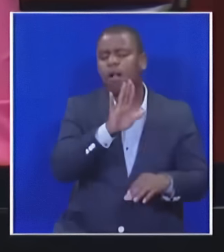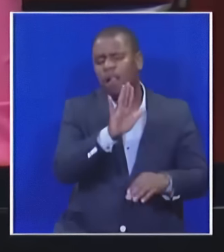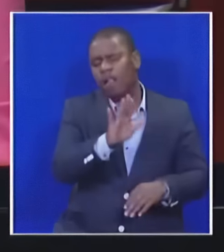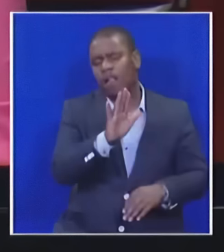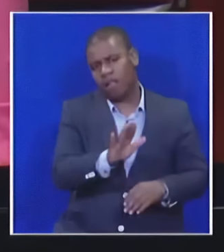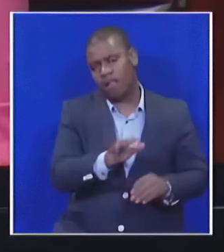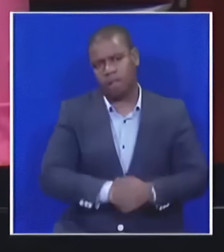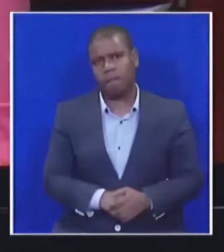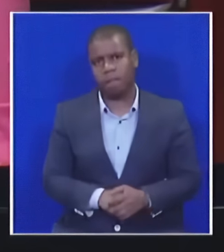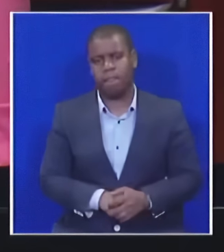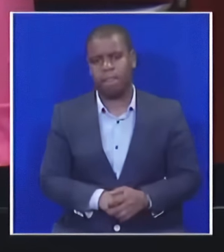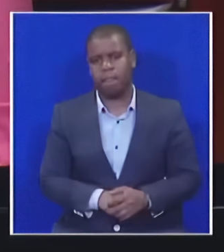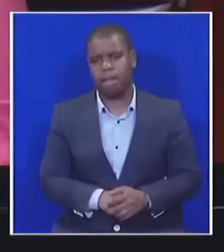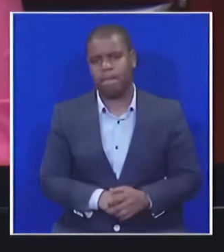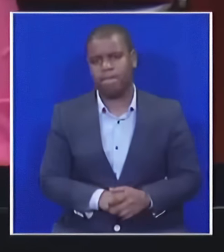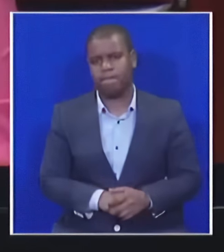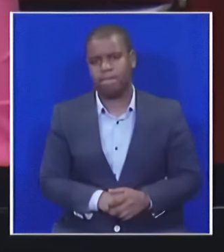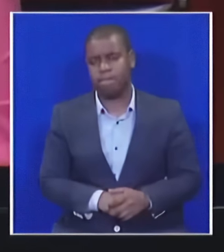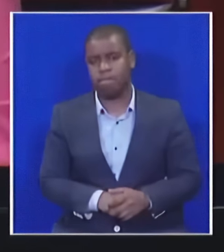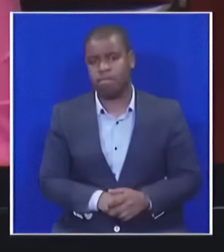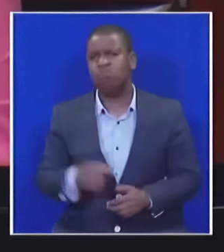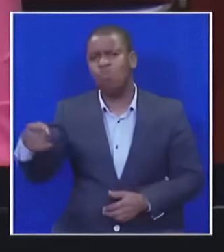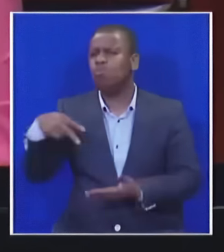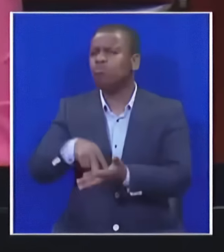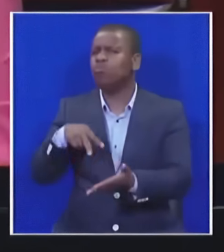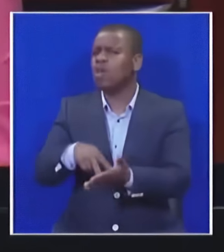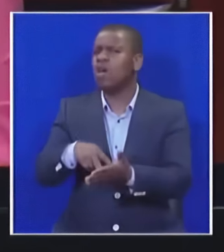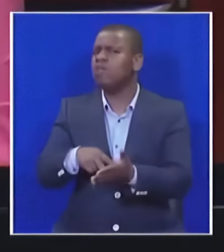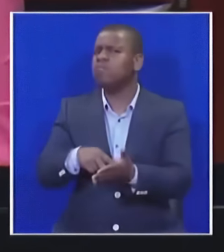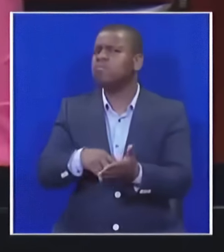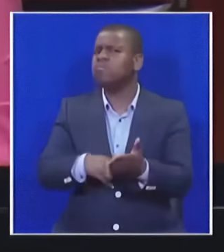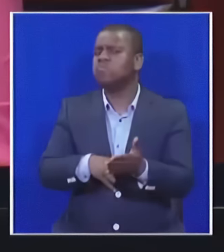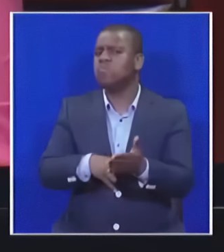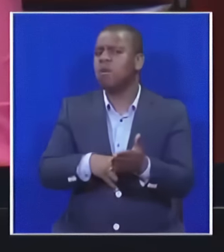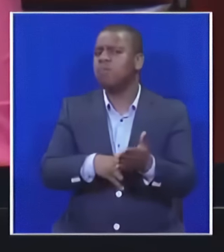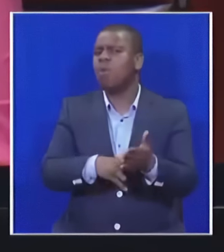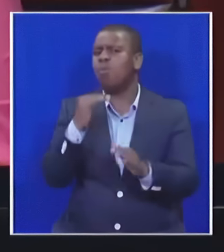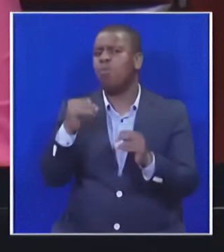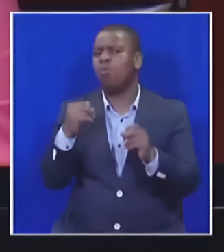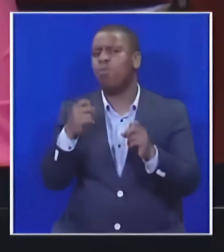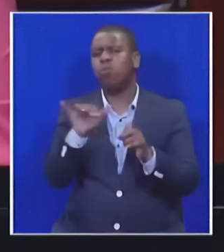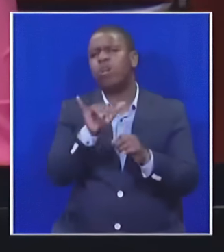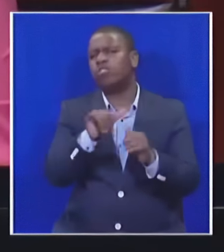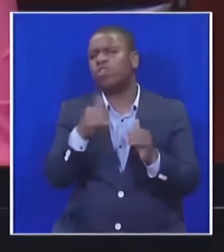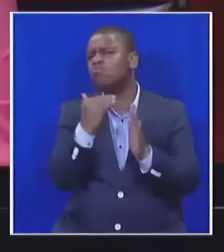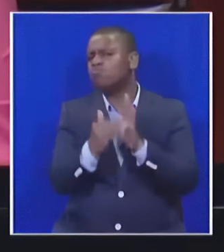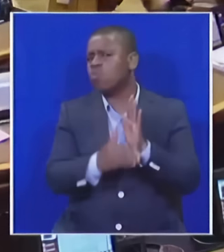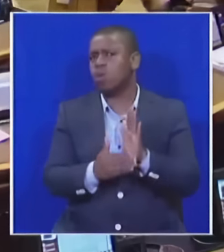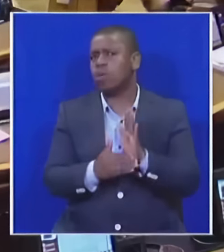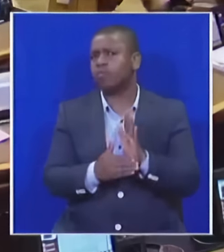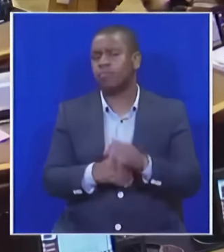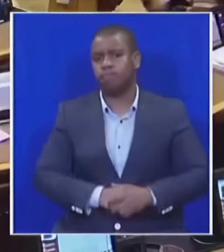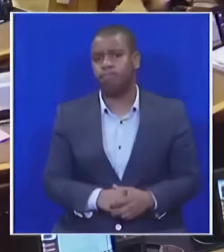raise which rule does she stand on? Honorable Which rule? member, please sit. She does not have a monopoly Honorable to stand member, up here.